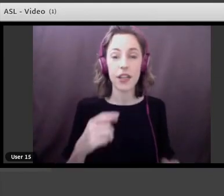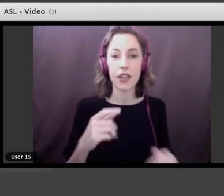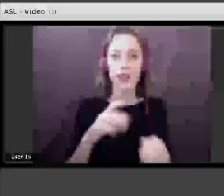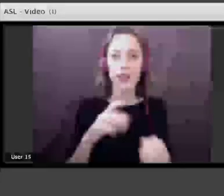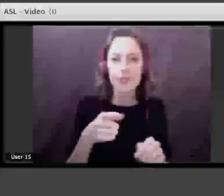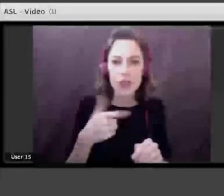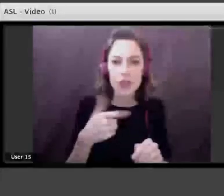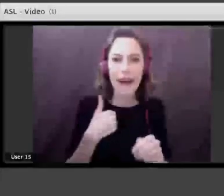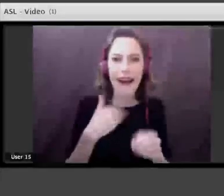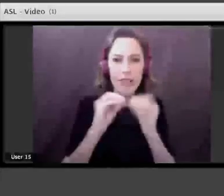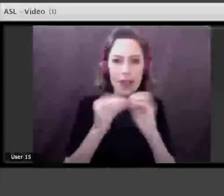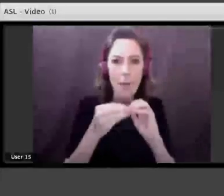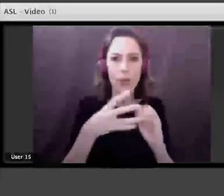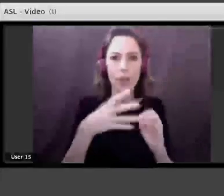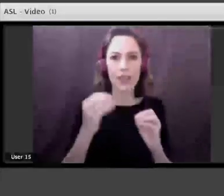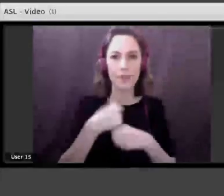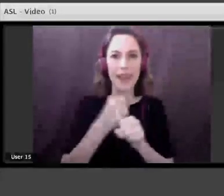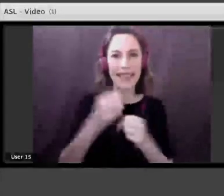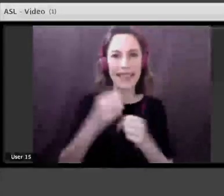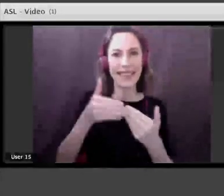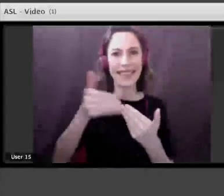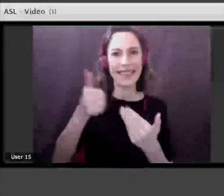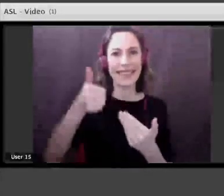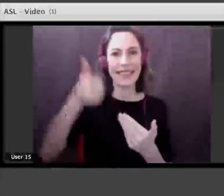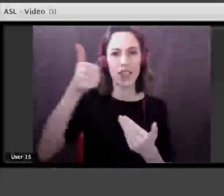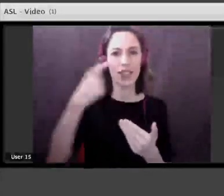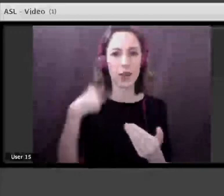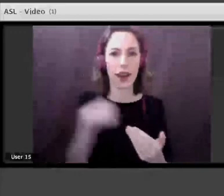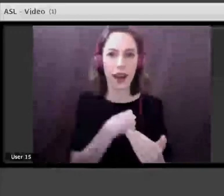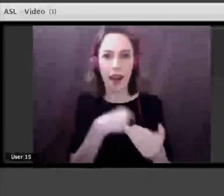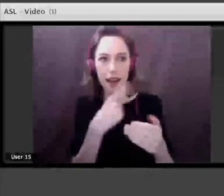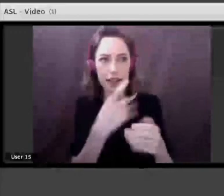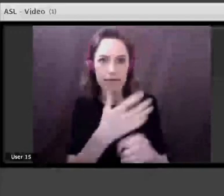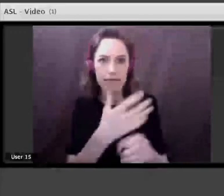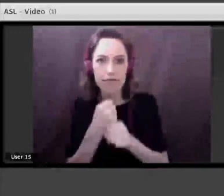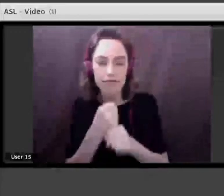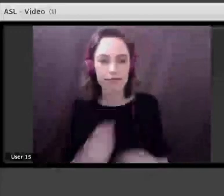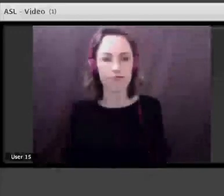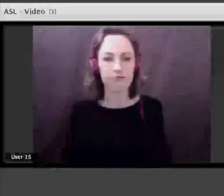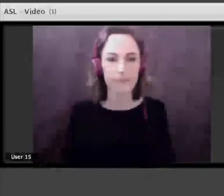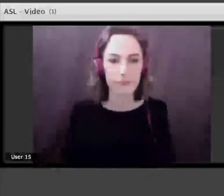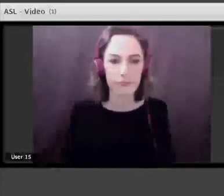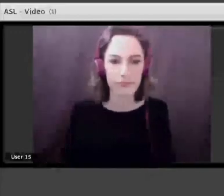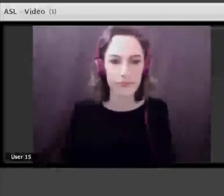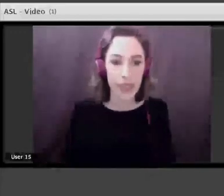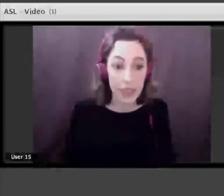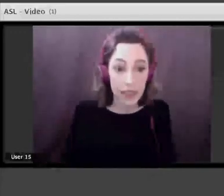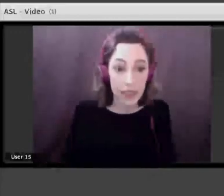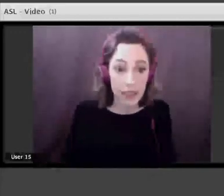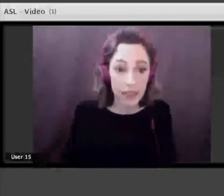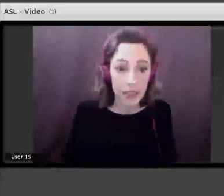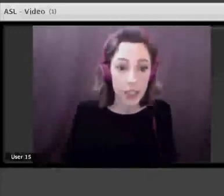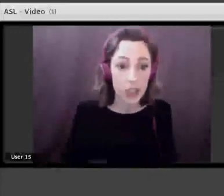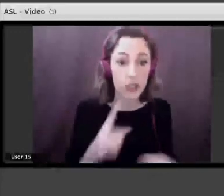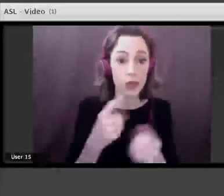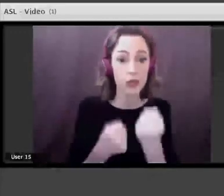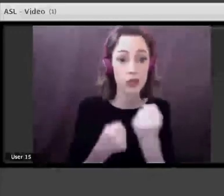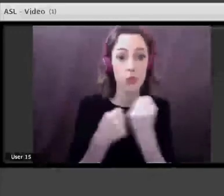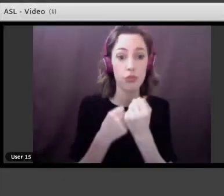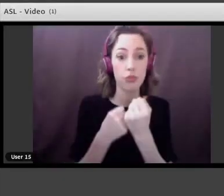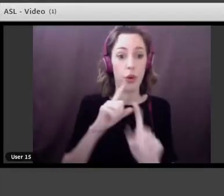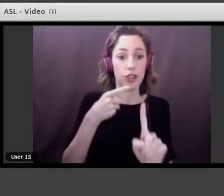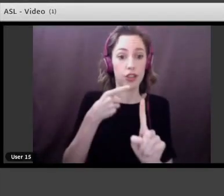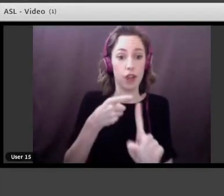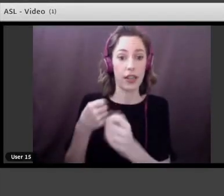make comparisons of certain outcomes between children with and without disabilities, to support targeted advocacy